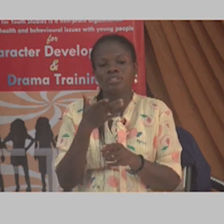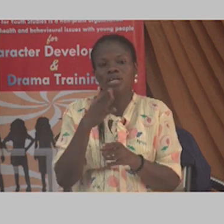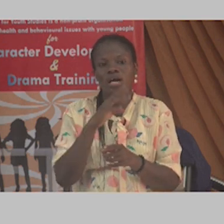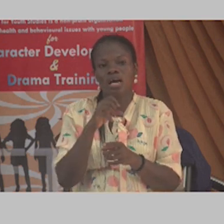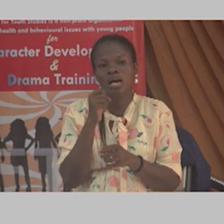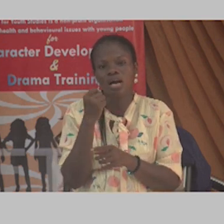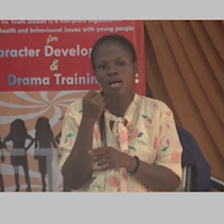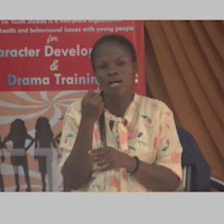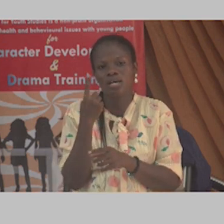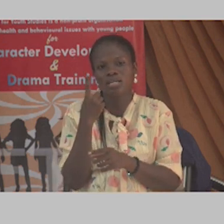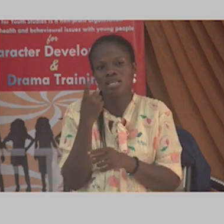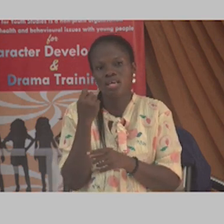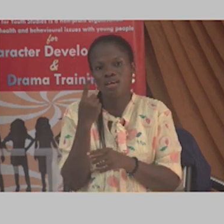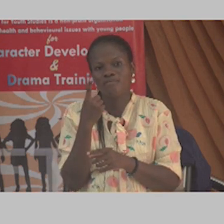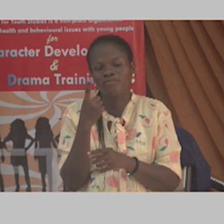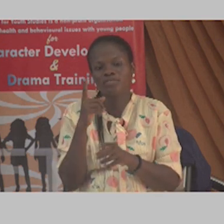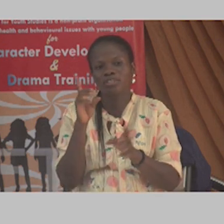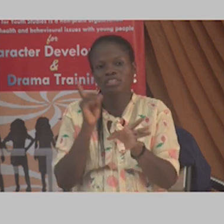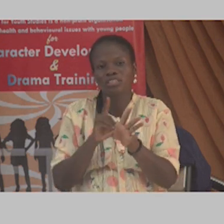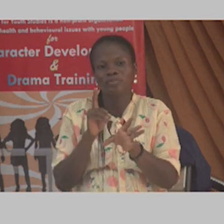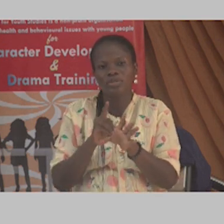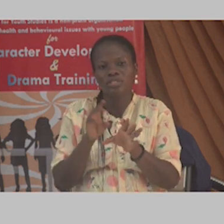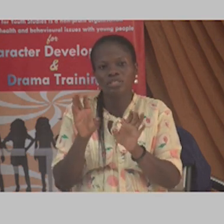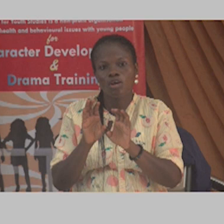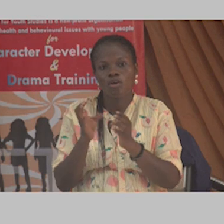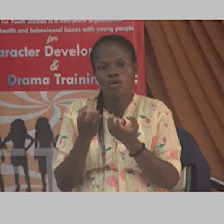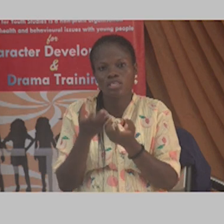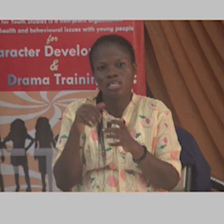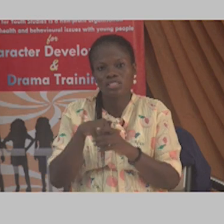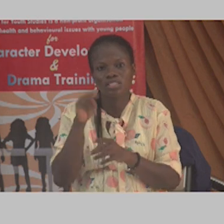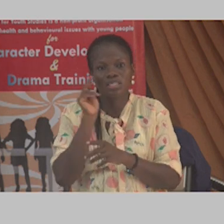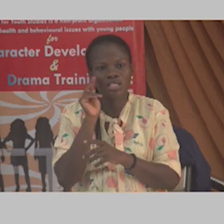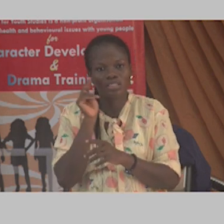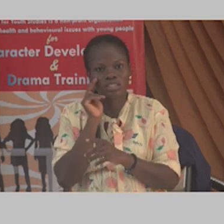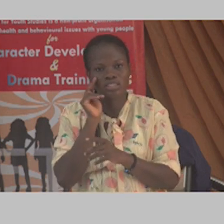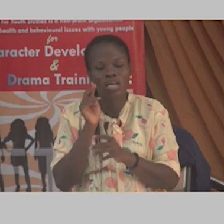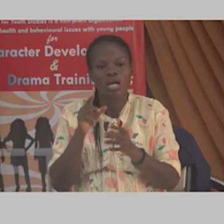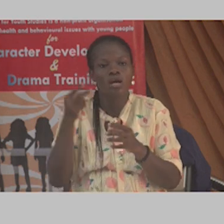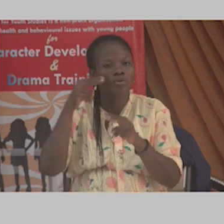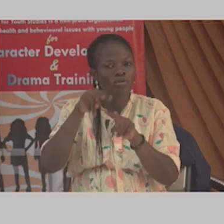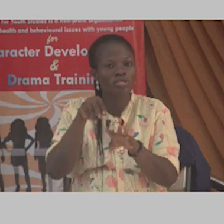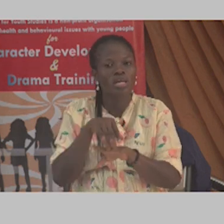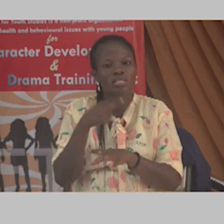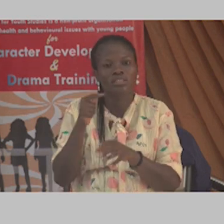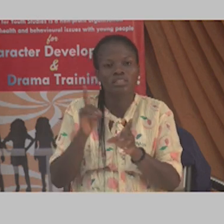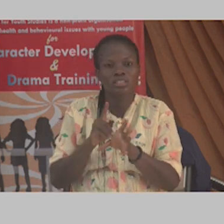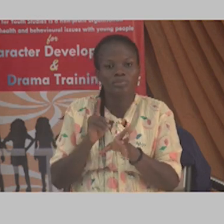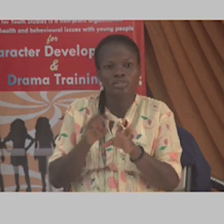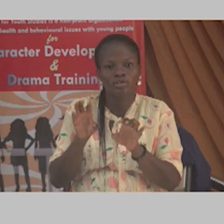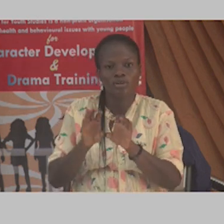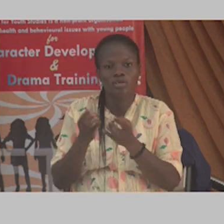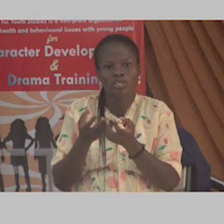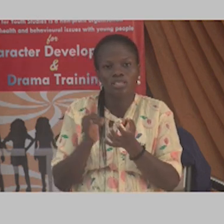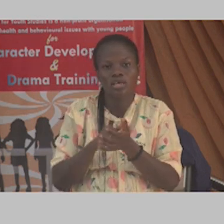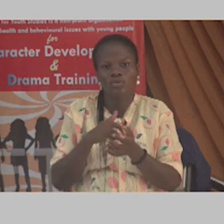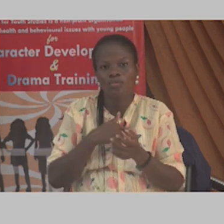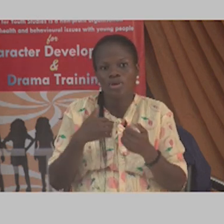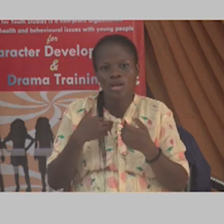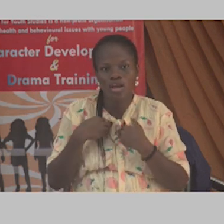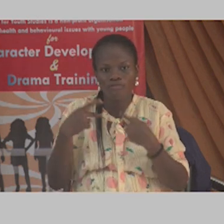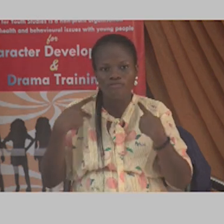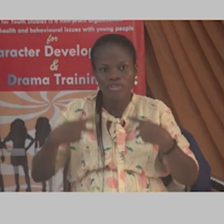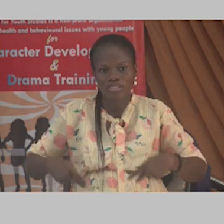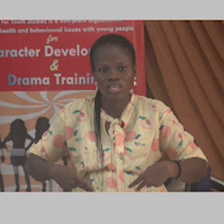11 disability clusters in Nigeria. Looking at the disability clusters we have, and we have the physical